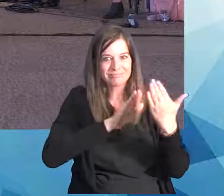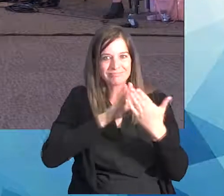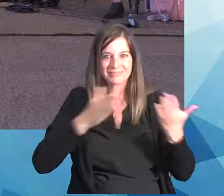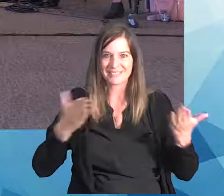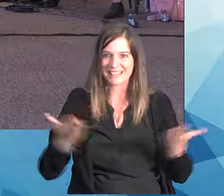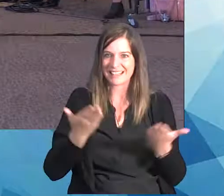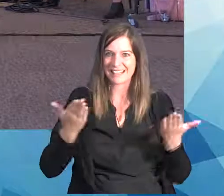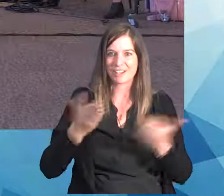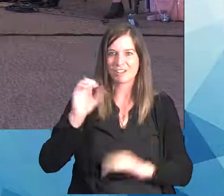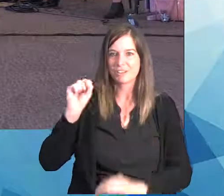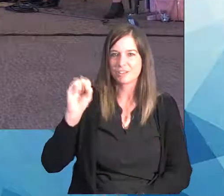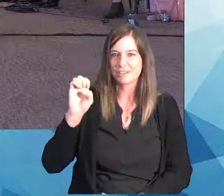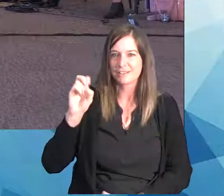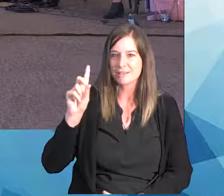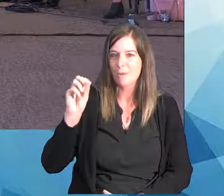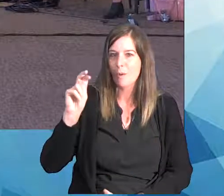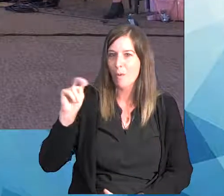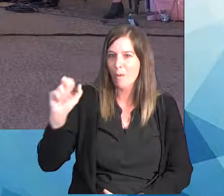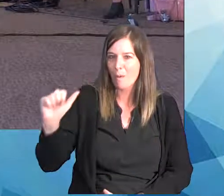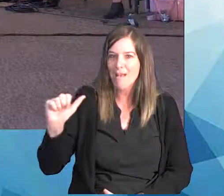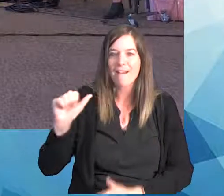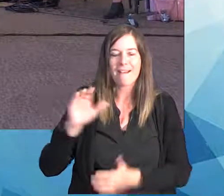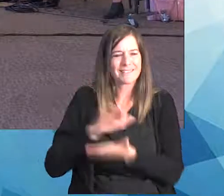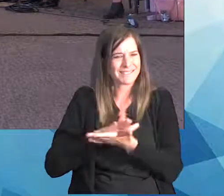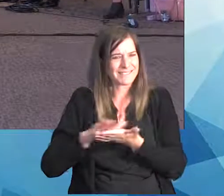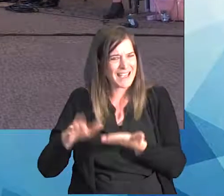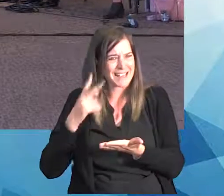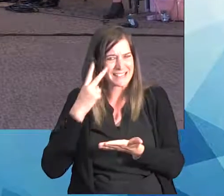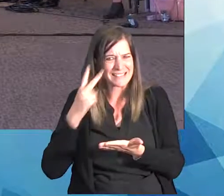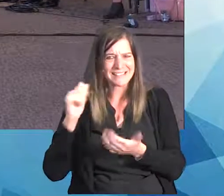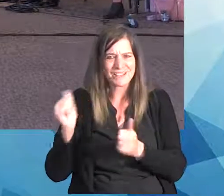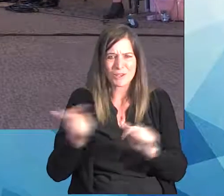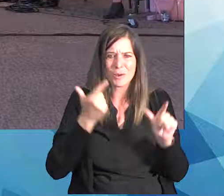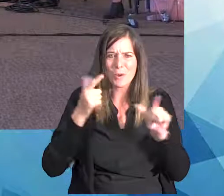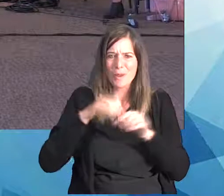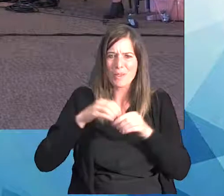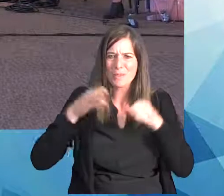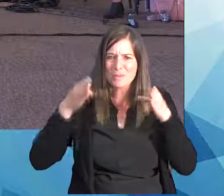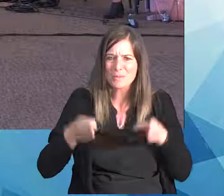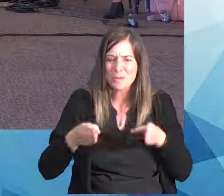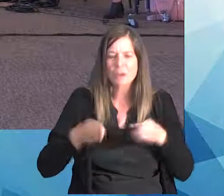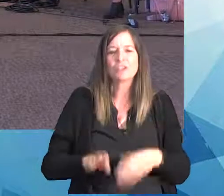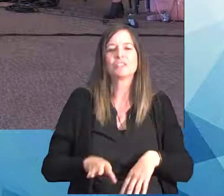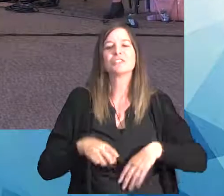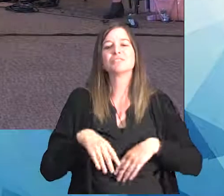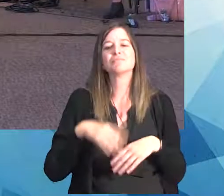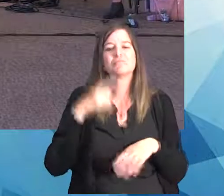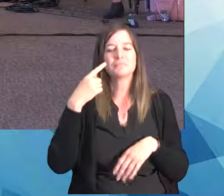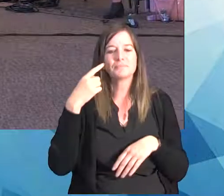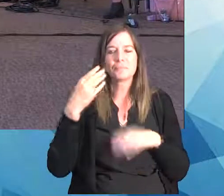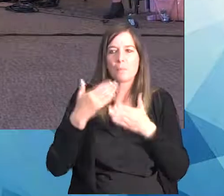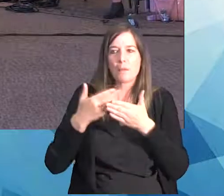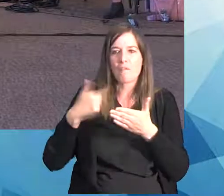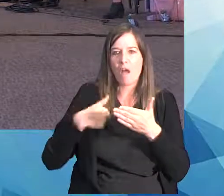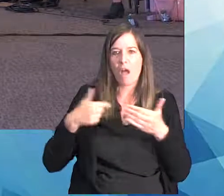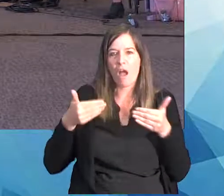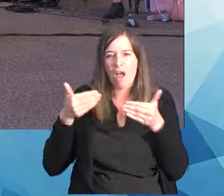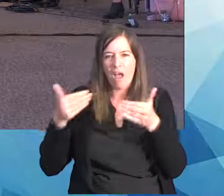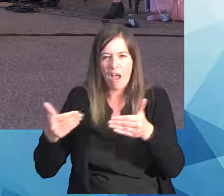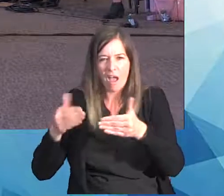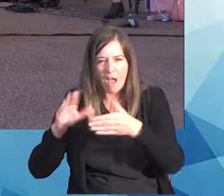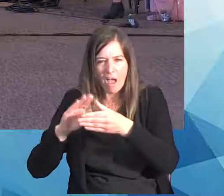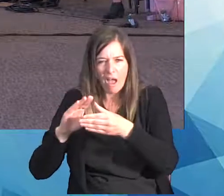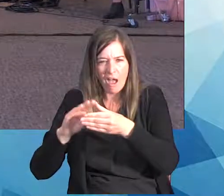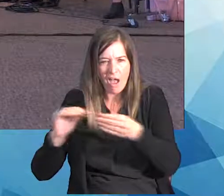just a brief social distancing announcement. If everyone can keep their masks on while they're indoors